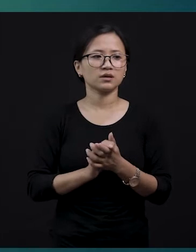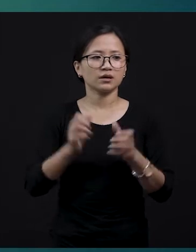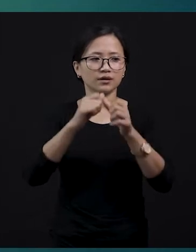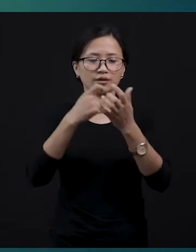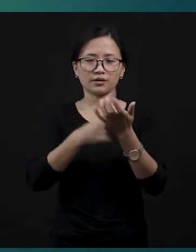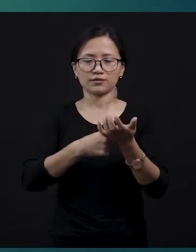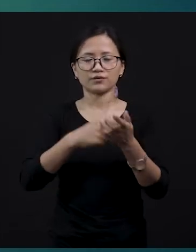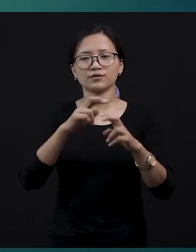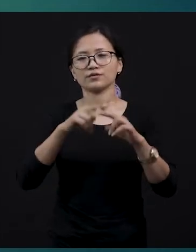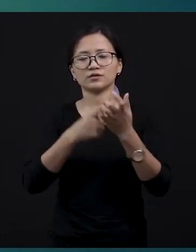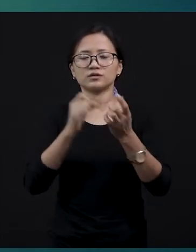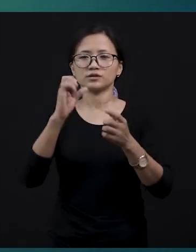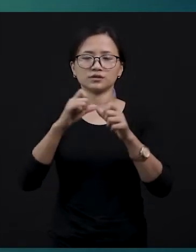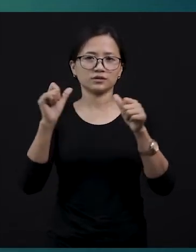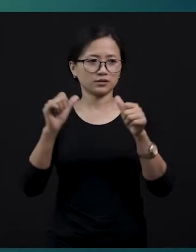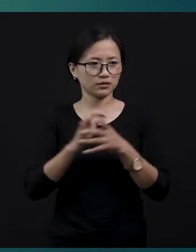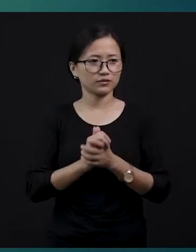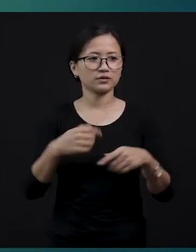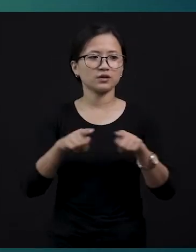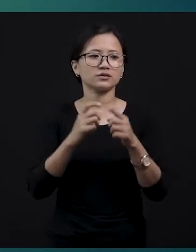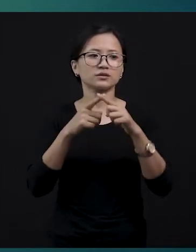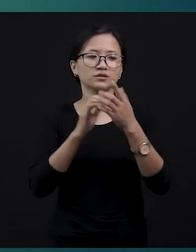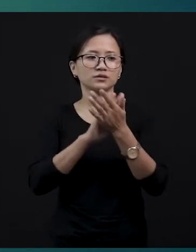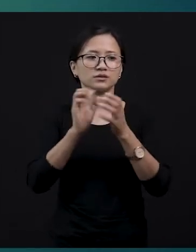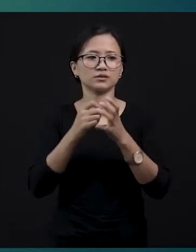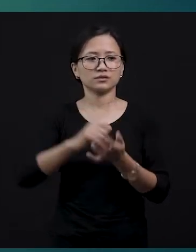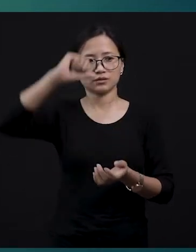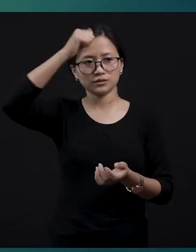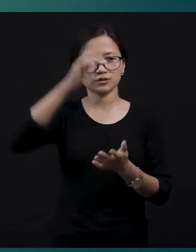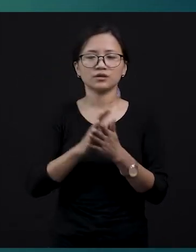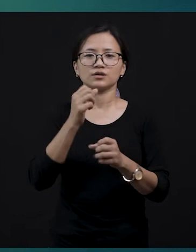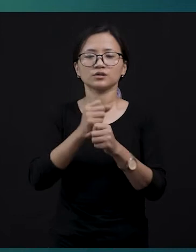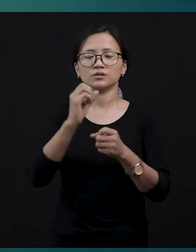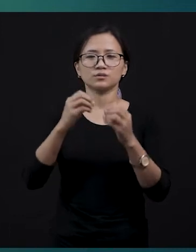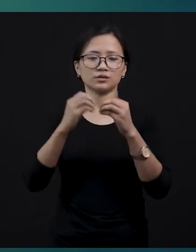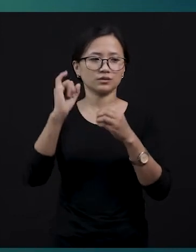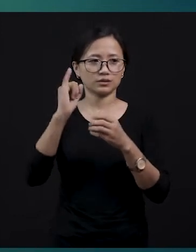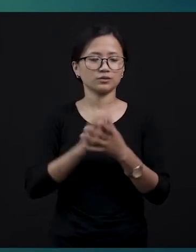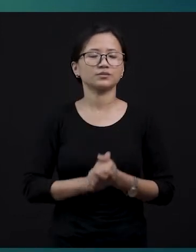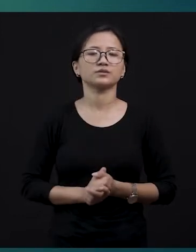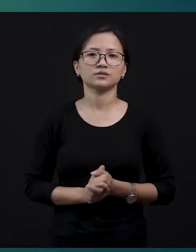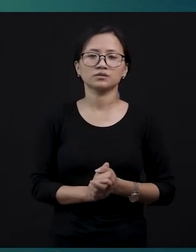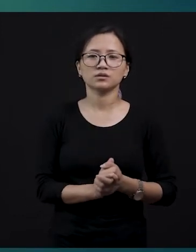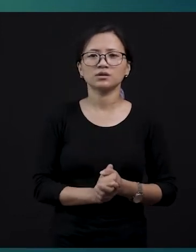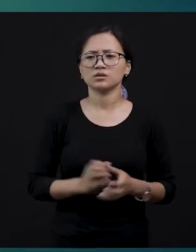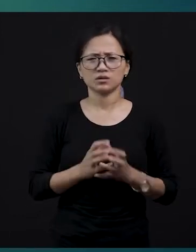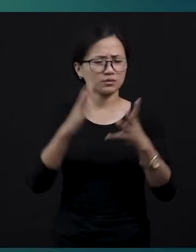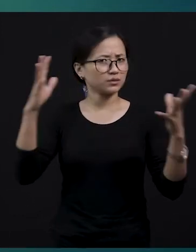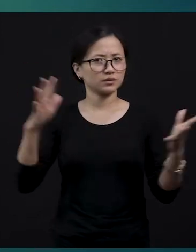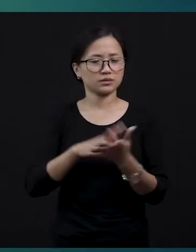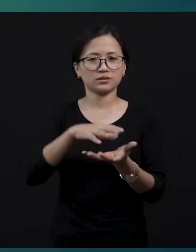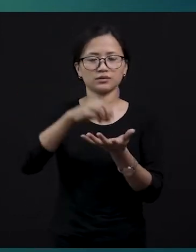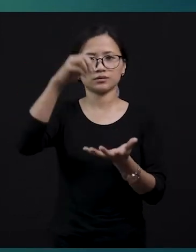Rajasthan. Gobi is a desert in China. Okay, so these are 3 deserts that you might have heard of. There are so many other deserts, but we will